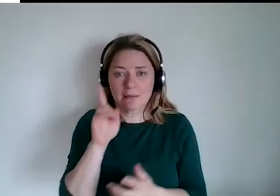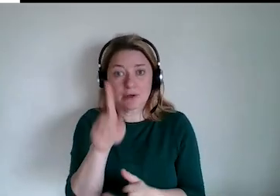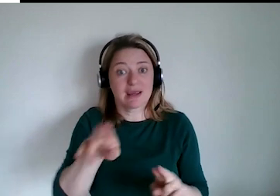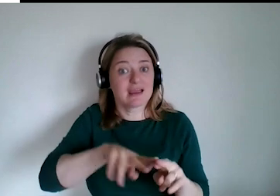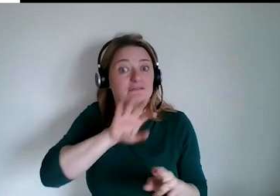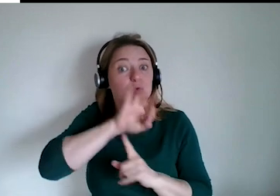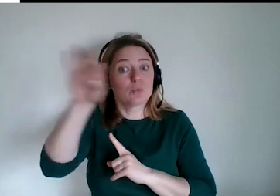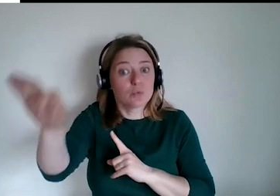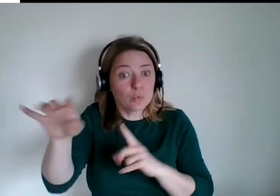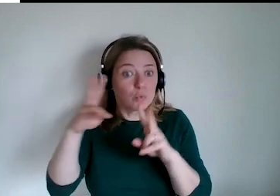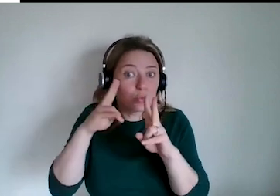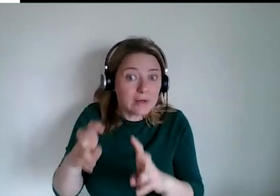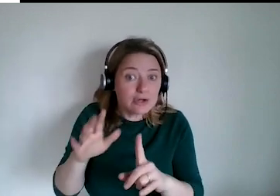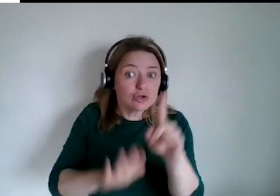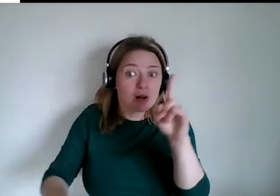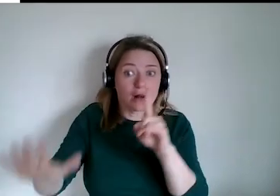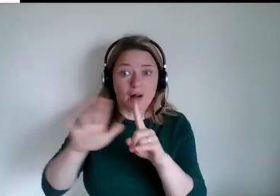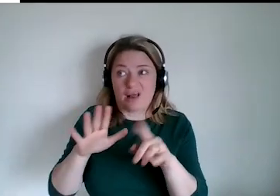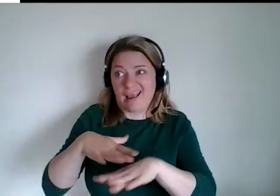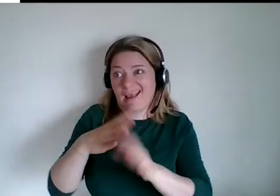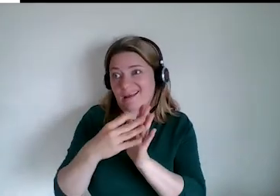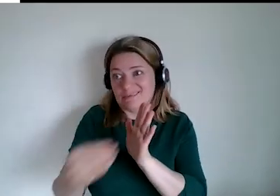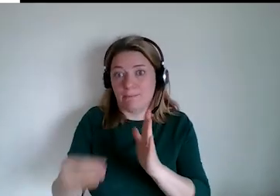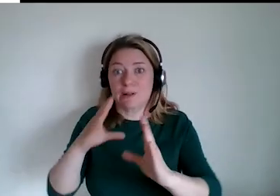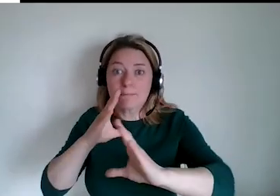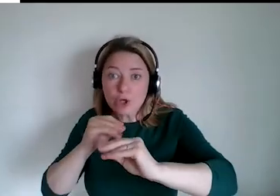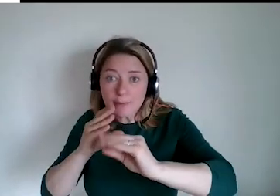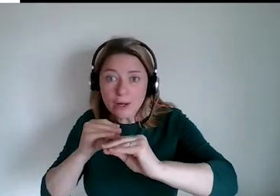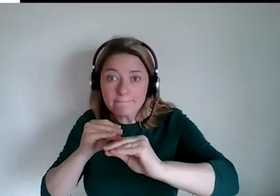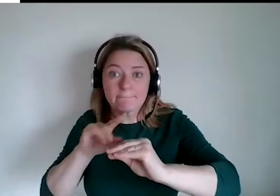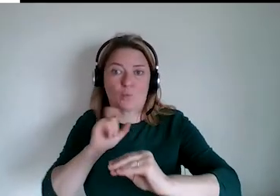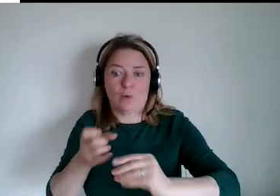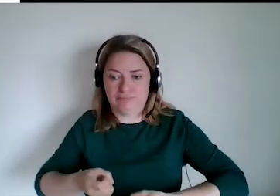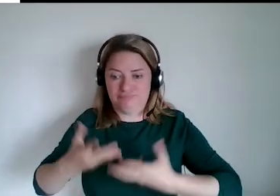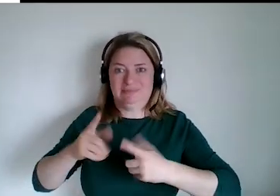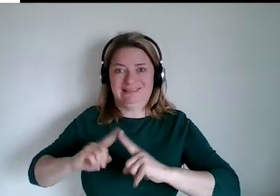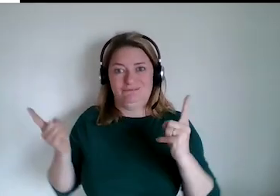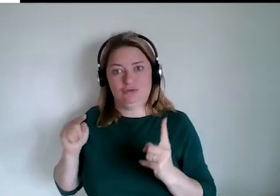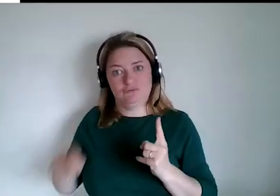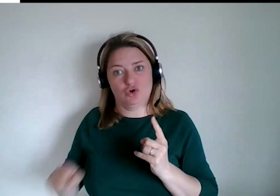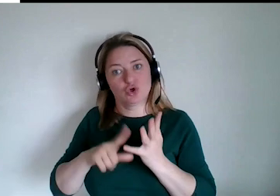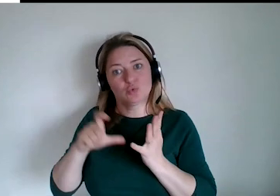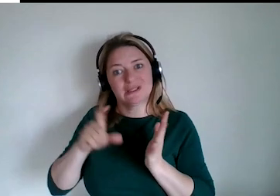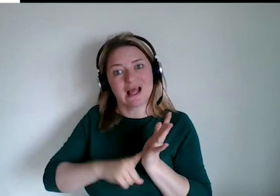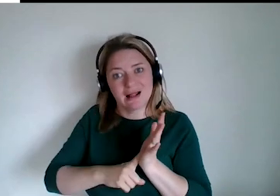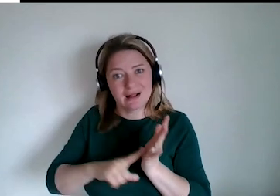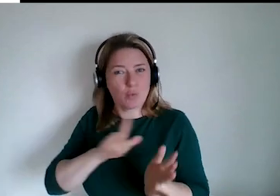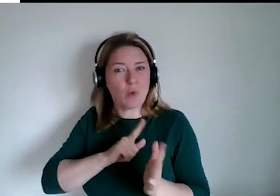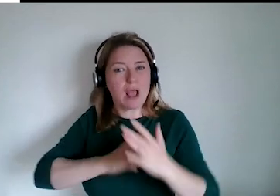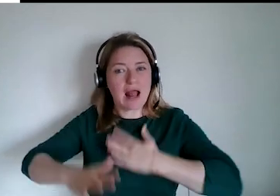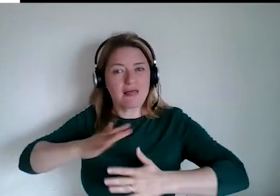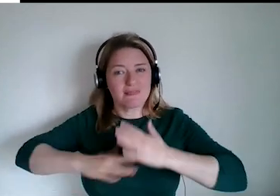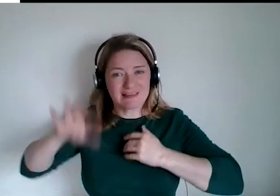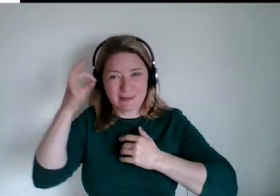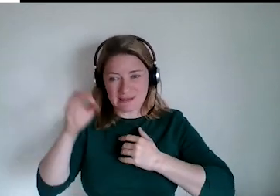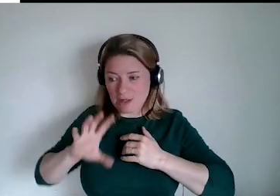a research project using big data in Birmingham, you'll get a different result than you might at UCL, because ethics committees are local, and